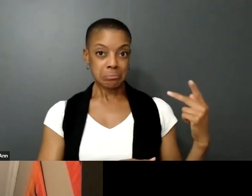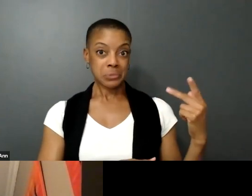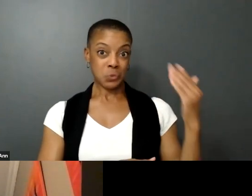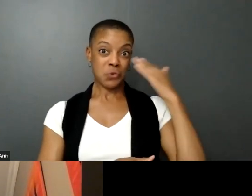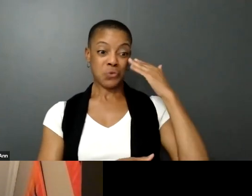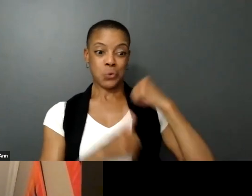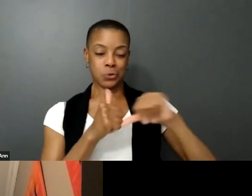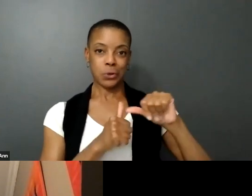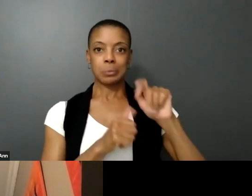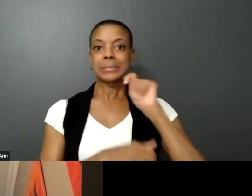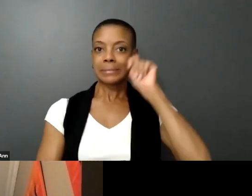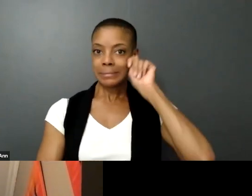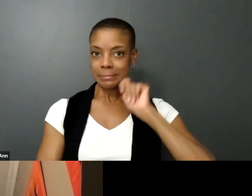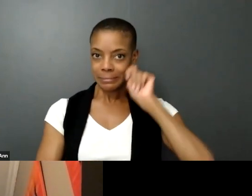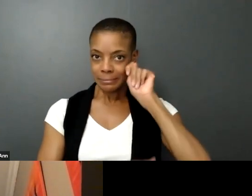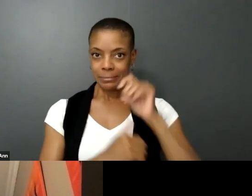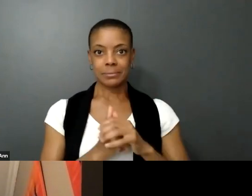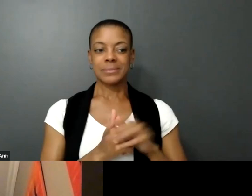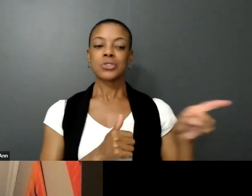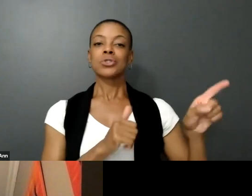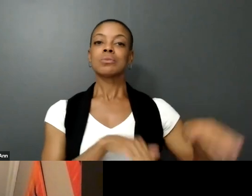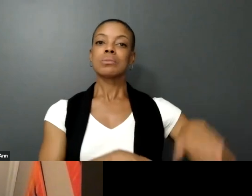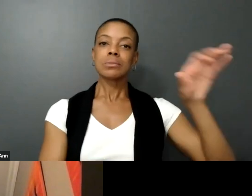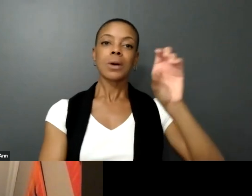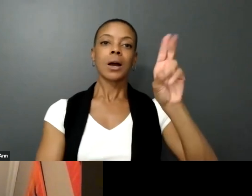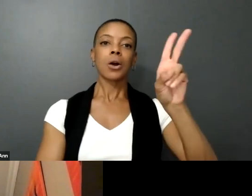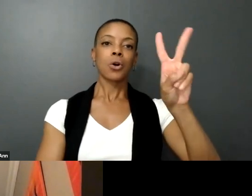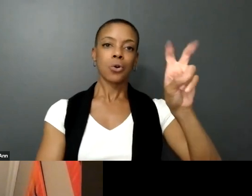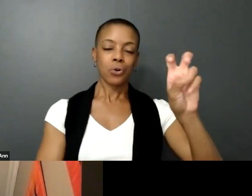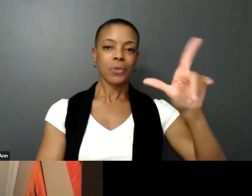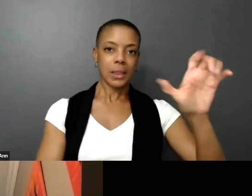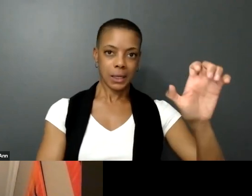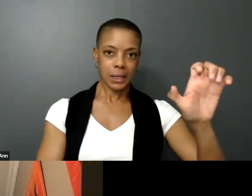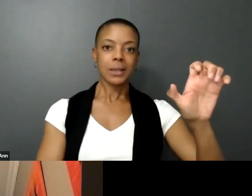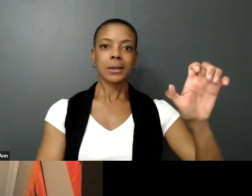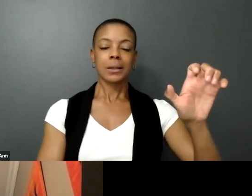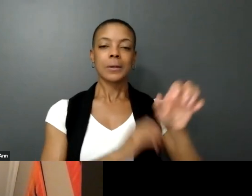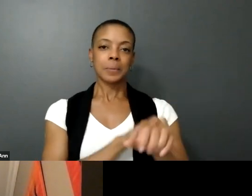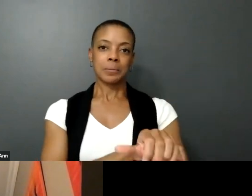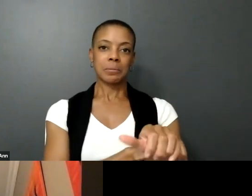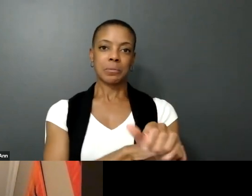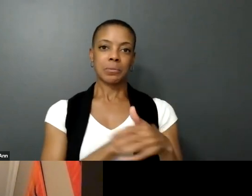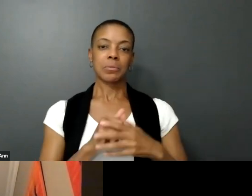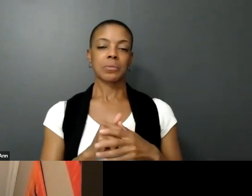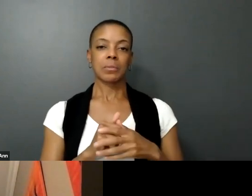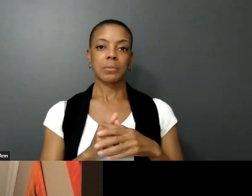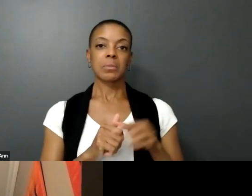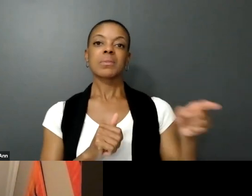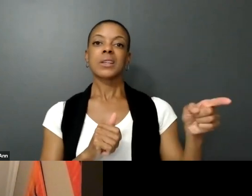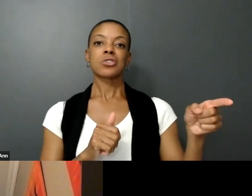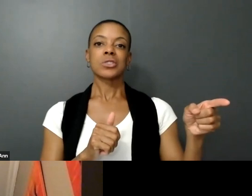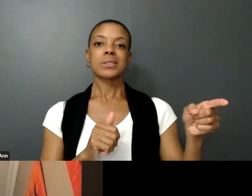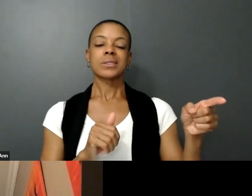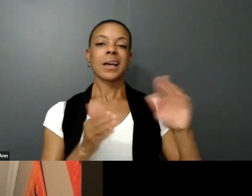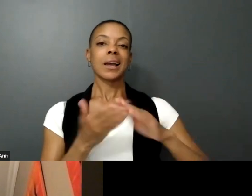we were teenagers, but she was raised in Curve Lake. She's a band member of Serpent River, which is a neighbor of the Grand